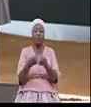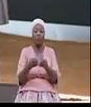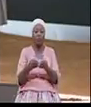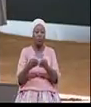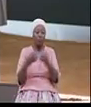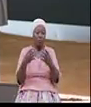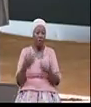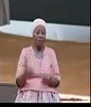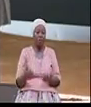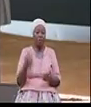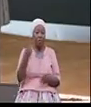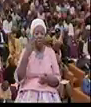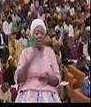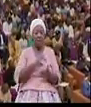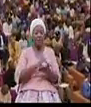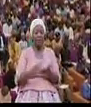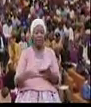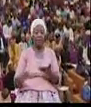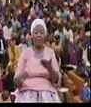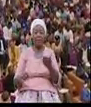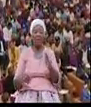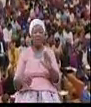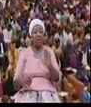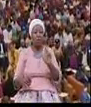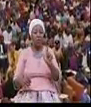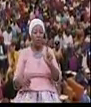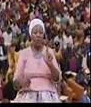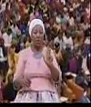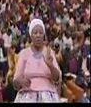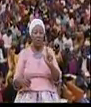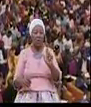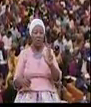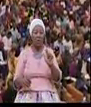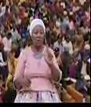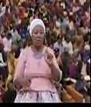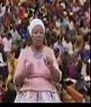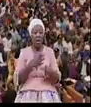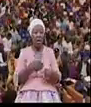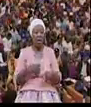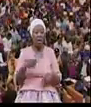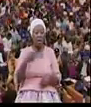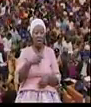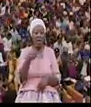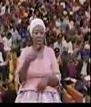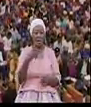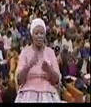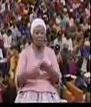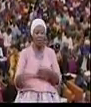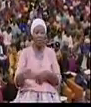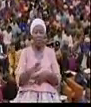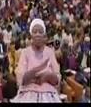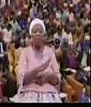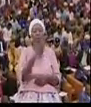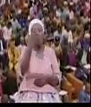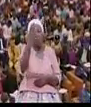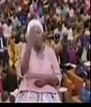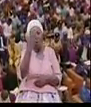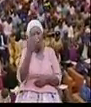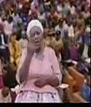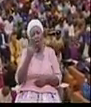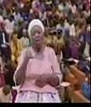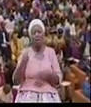verse 23. In verse 23, and he said unto them, why do ye